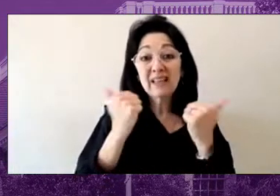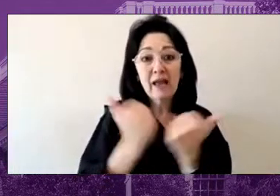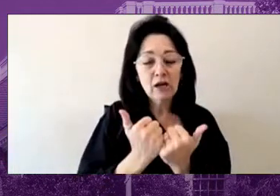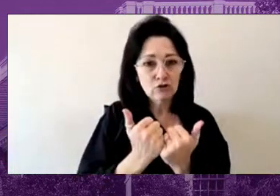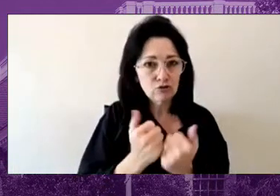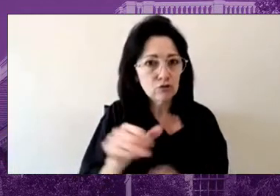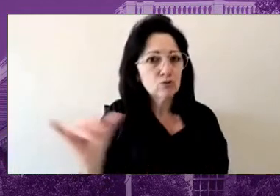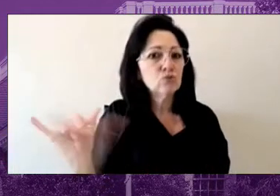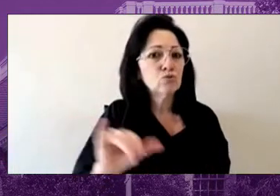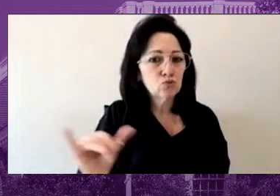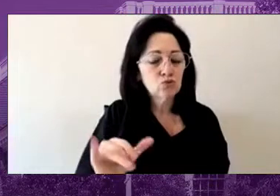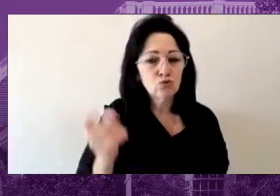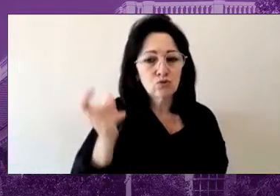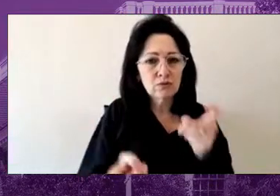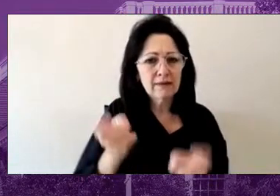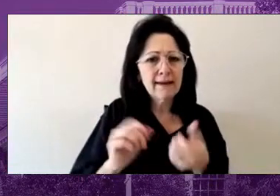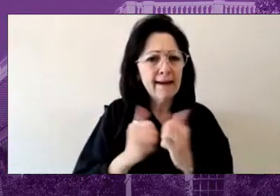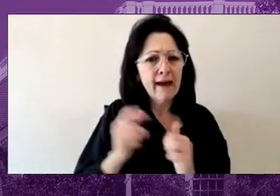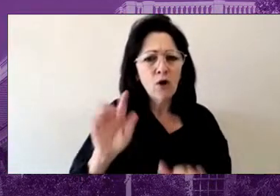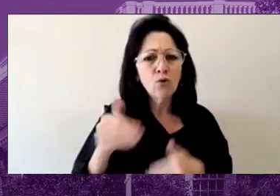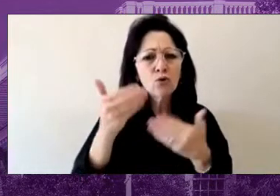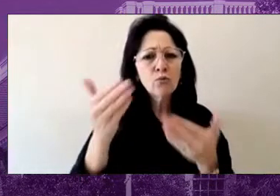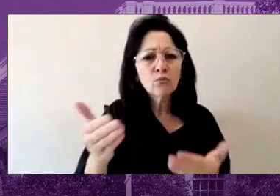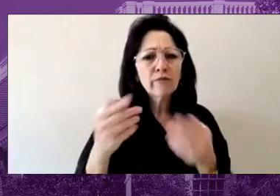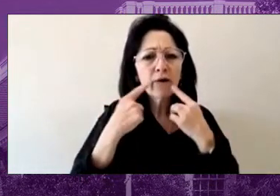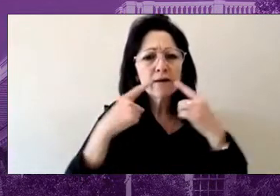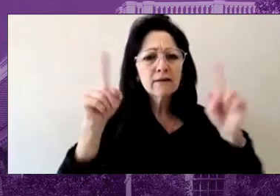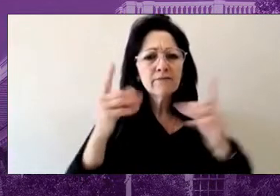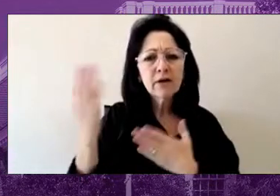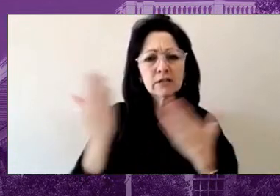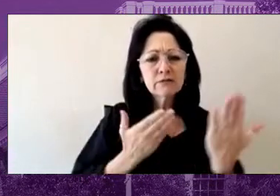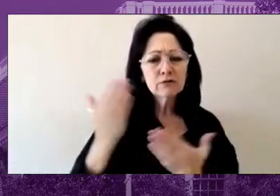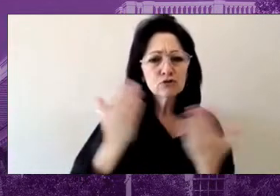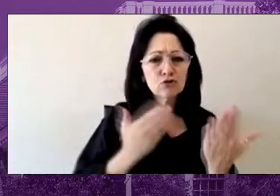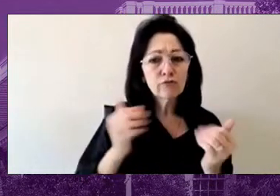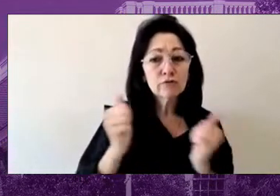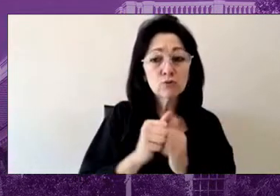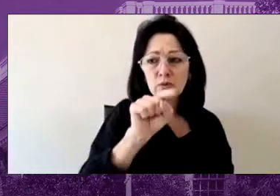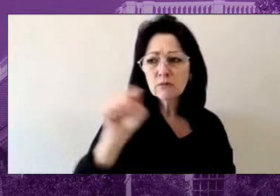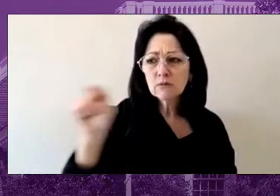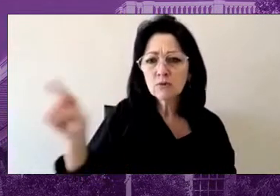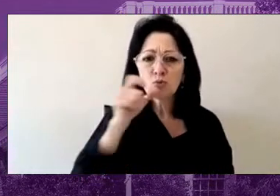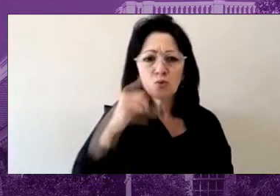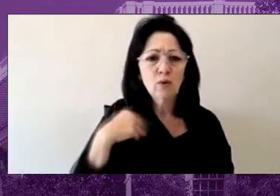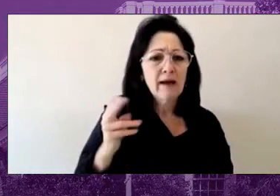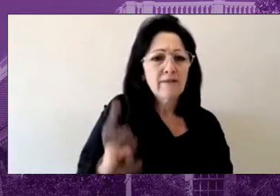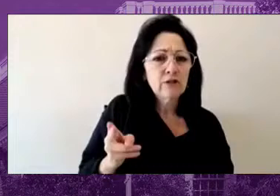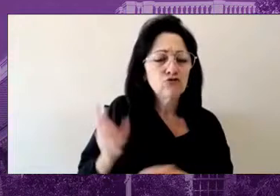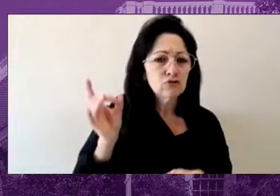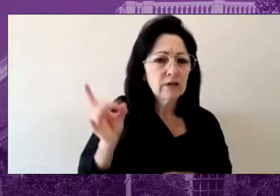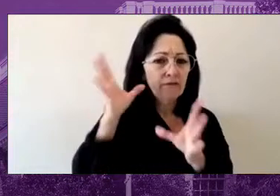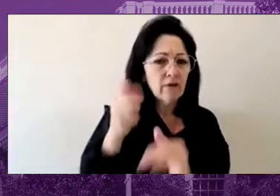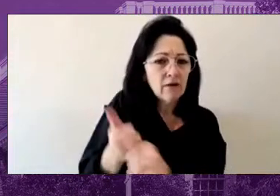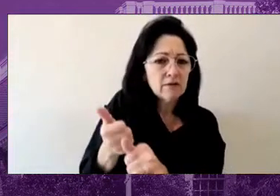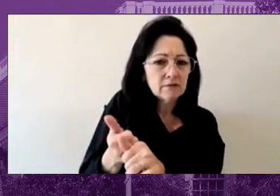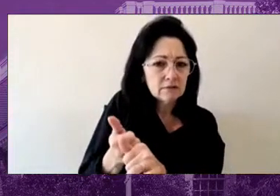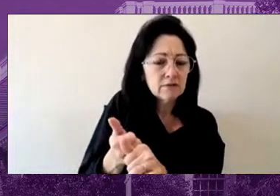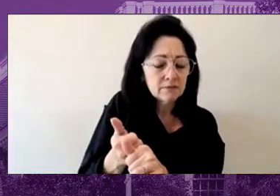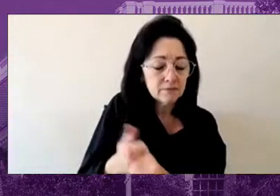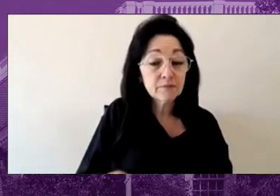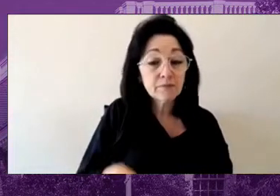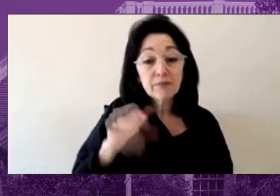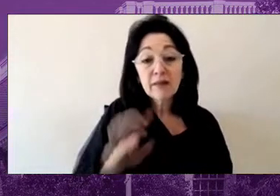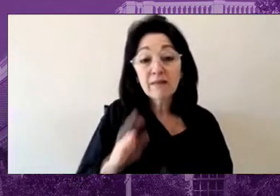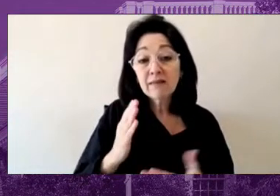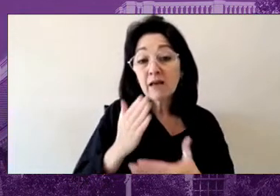provide effective services virtually to individuals with a history of violence. The domestic violence treatment and intervention services,